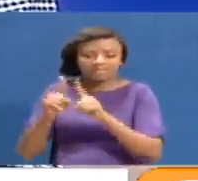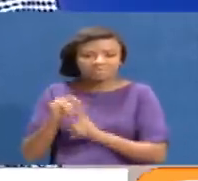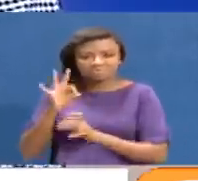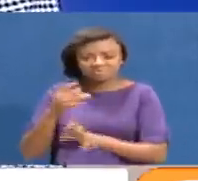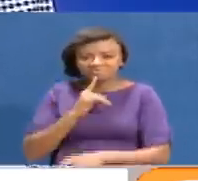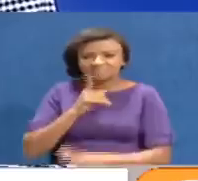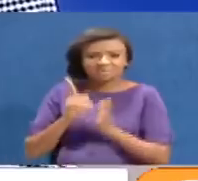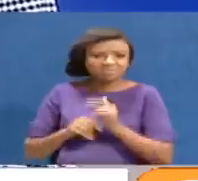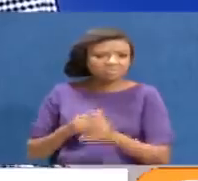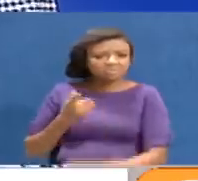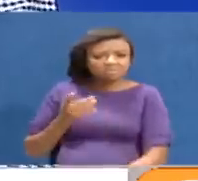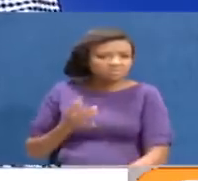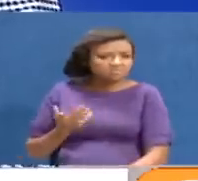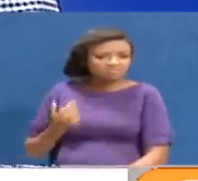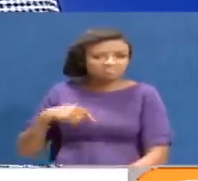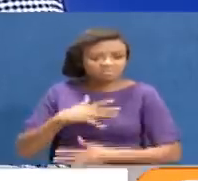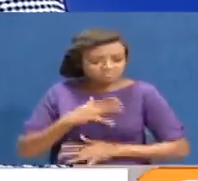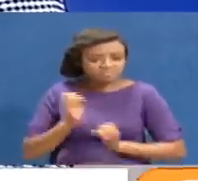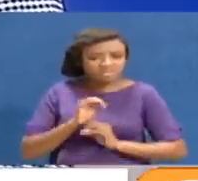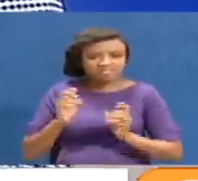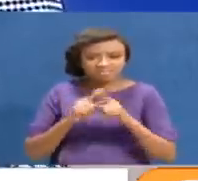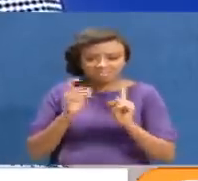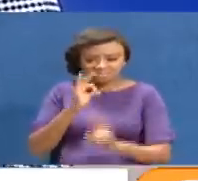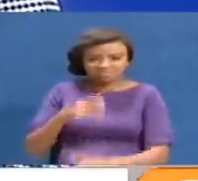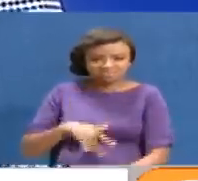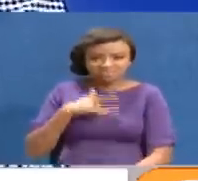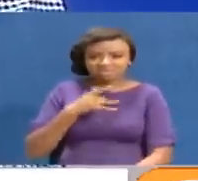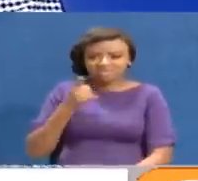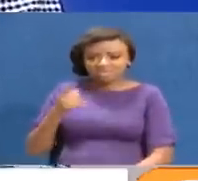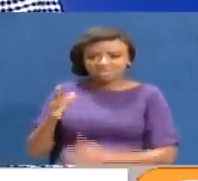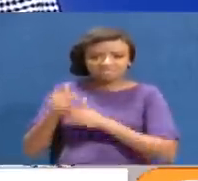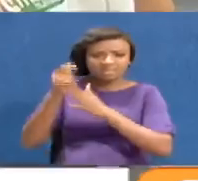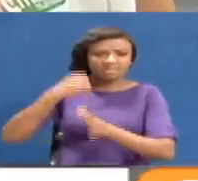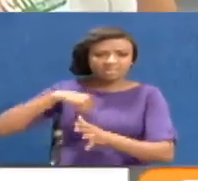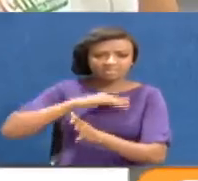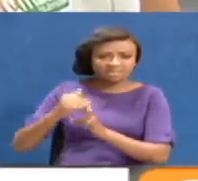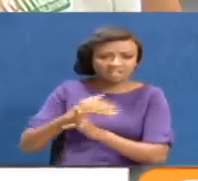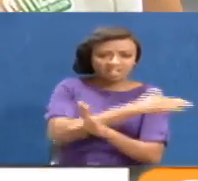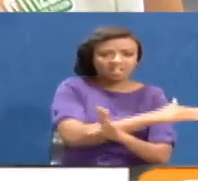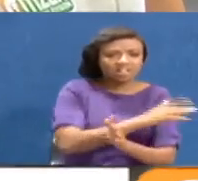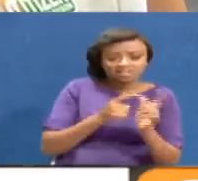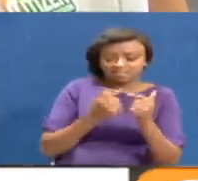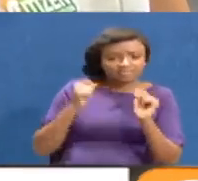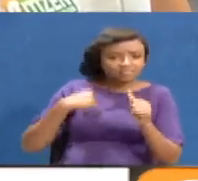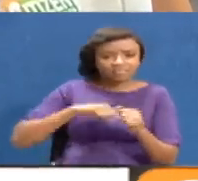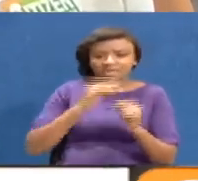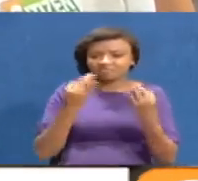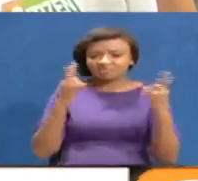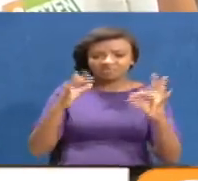direction, we move in that direction. If we feel that he's moving us in the wrong direction, we are free to